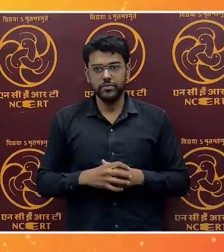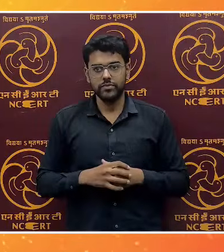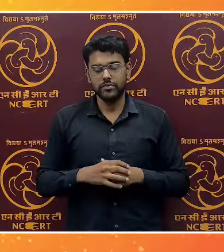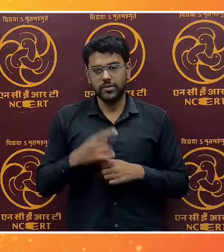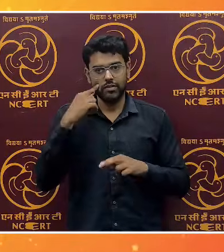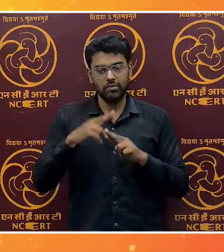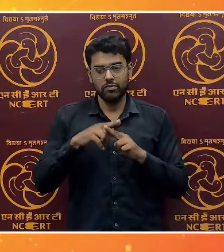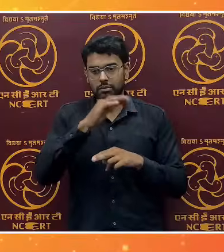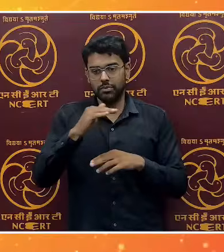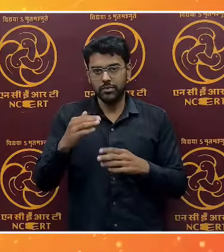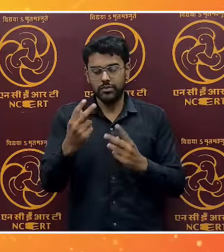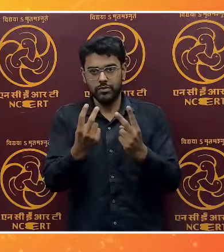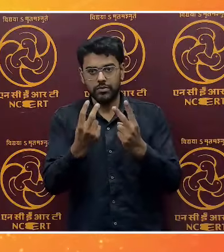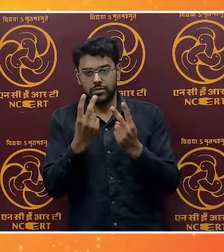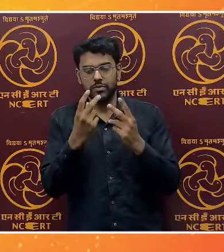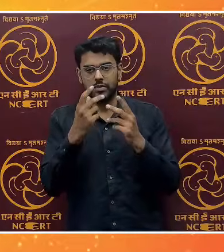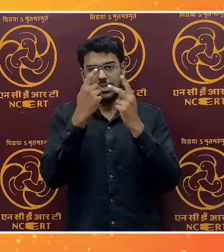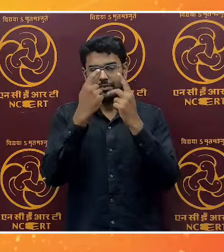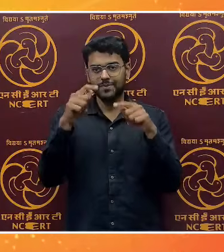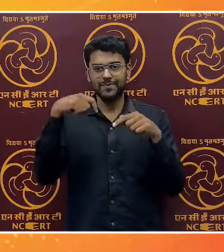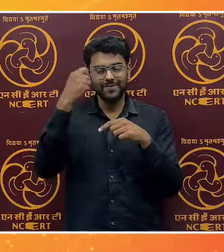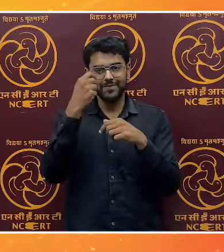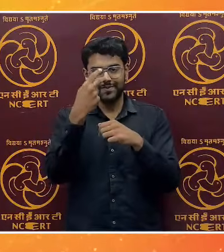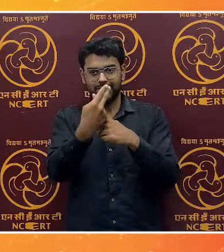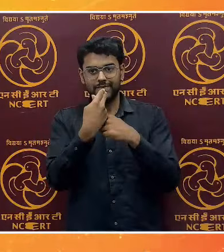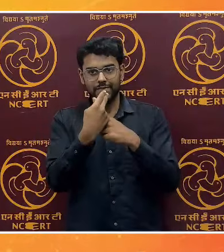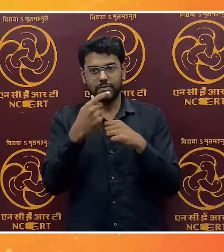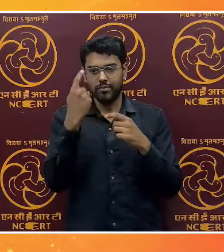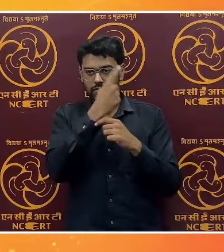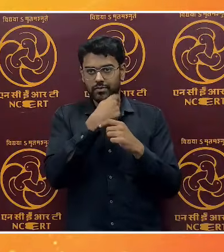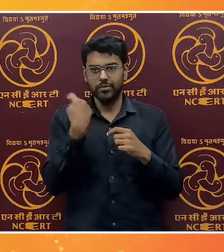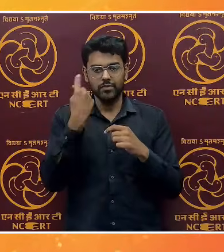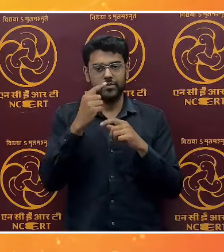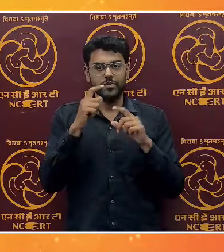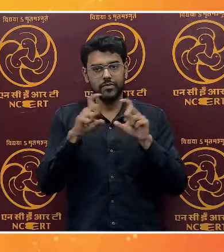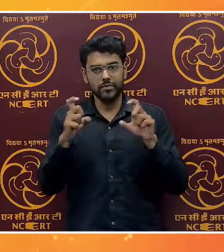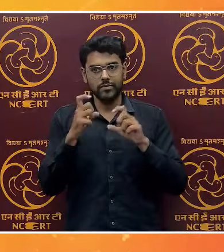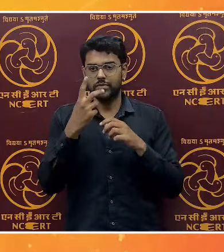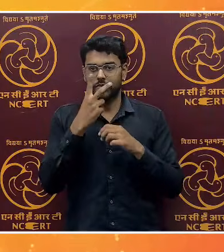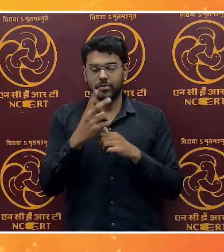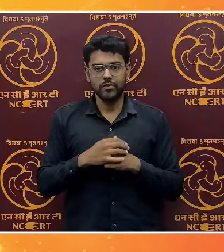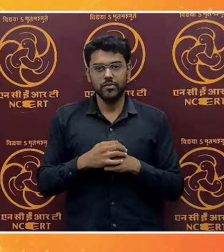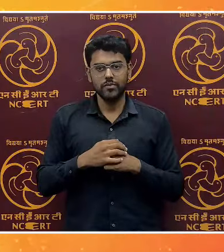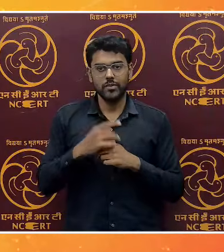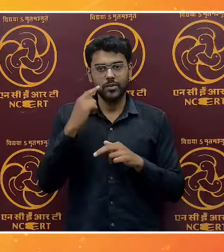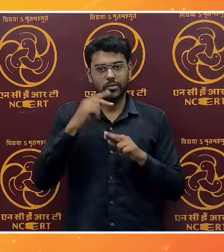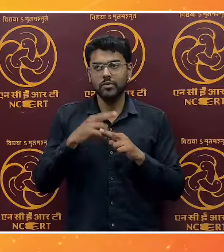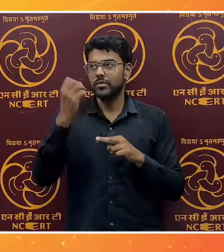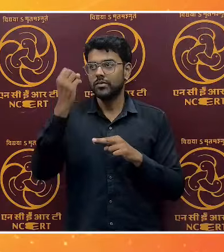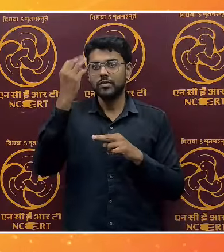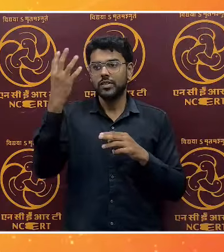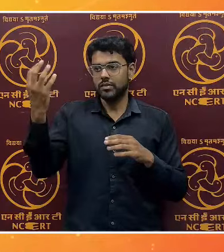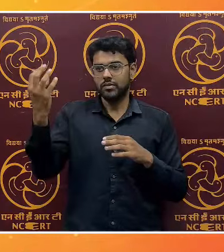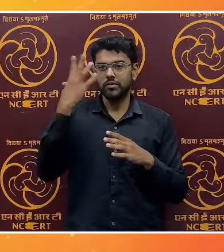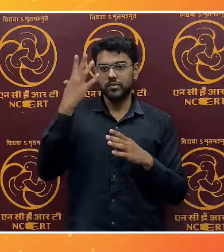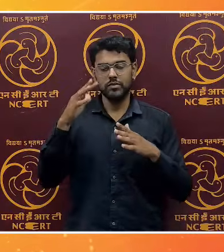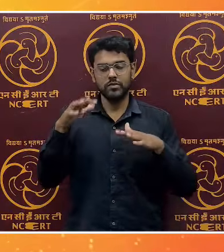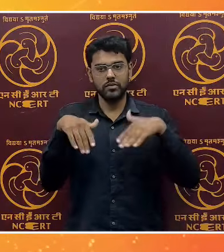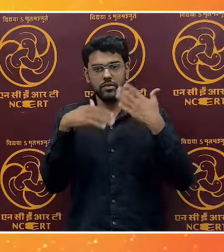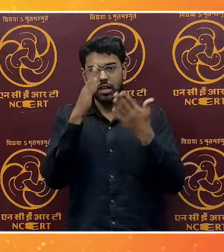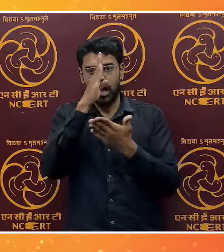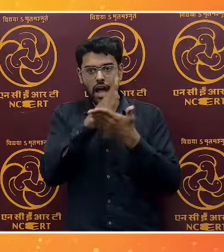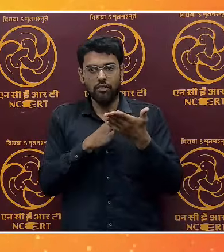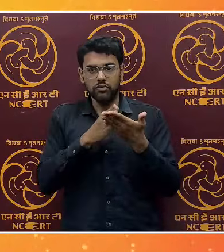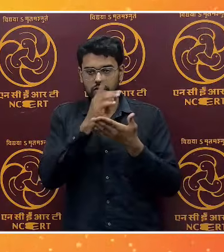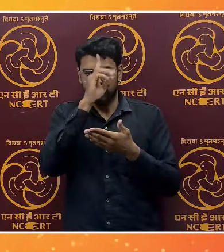watching me through the camera, so my face should be visible. Yes. If you just put light from one side and my half face